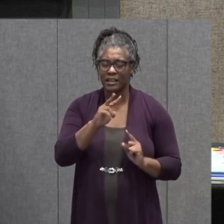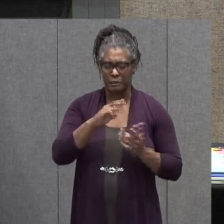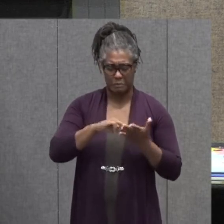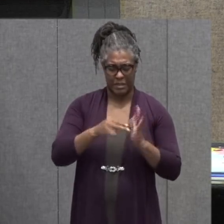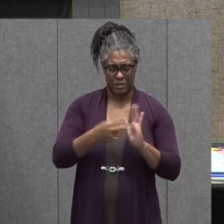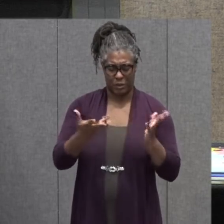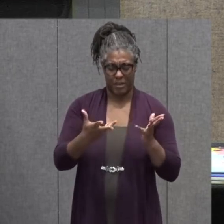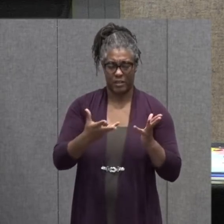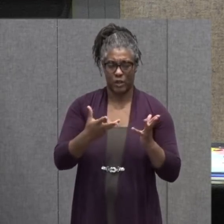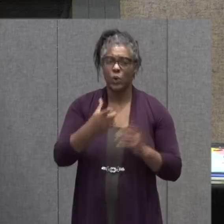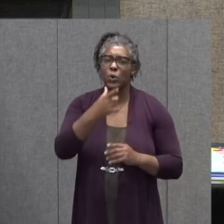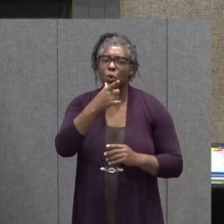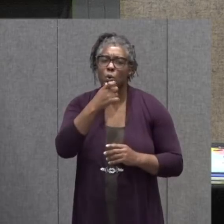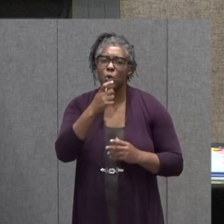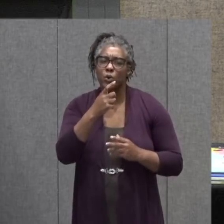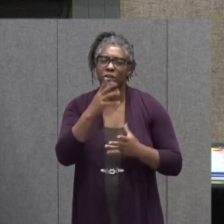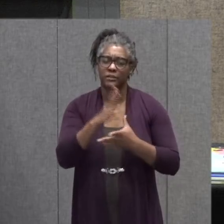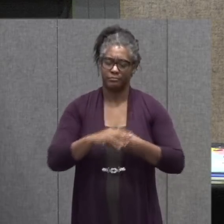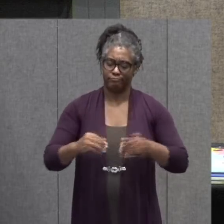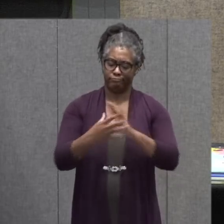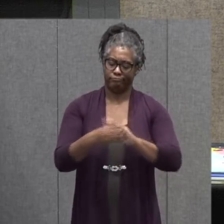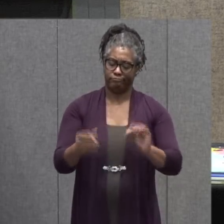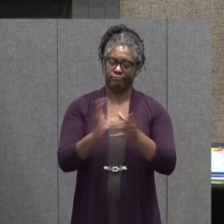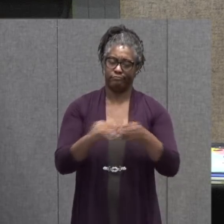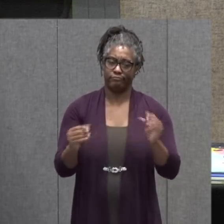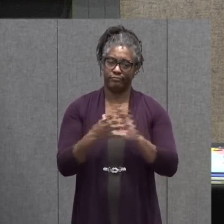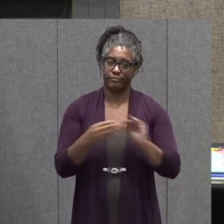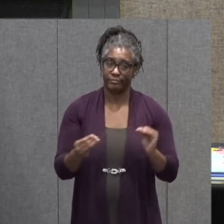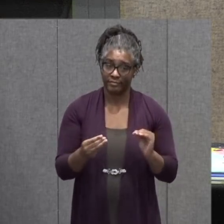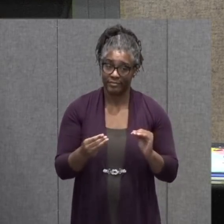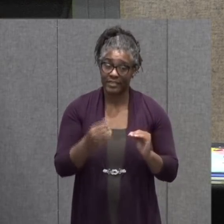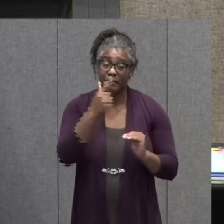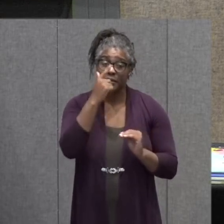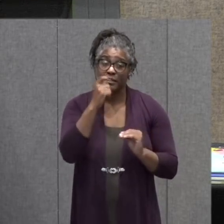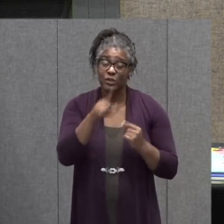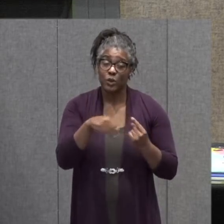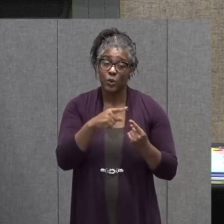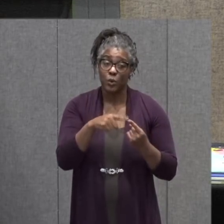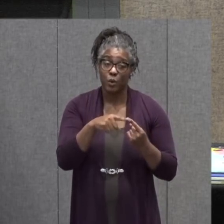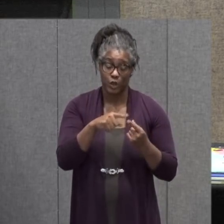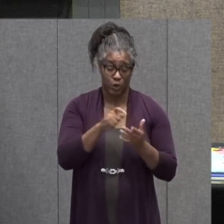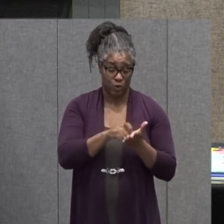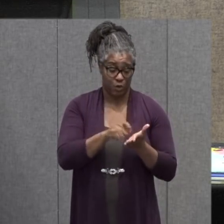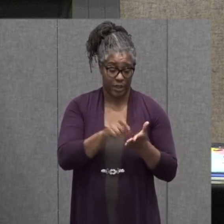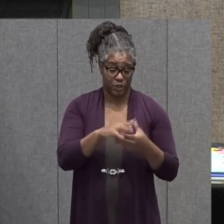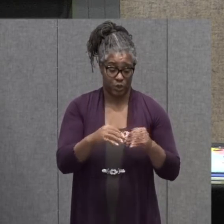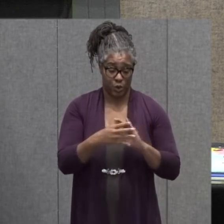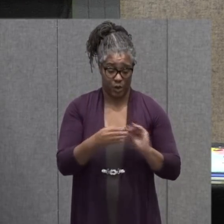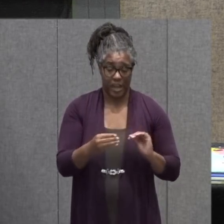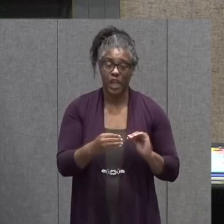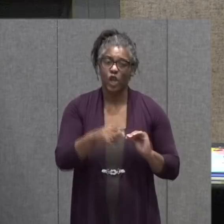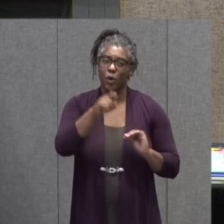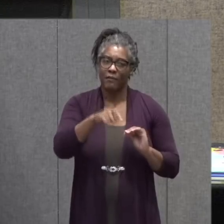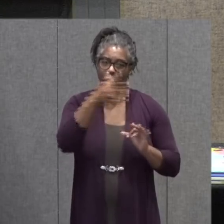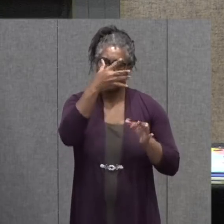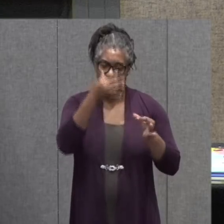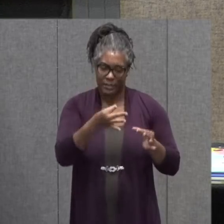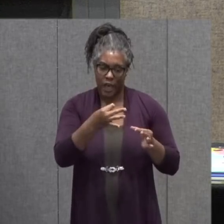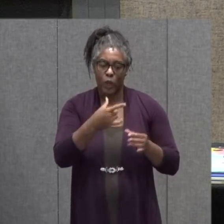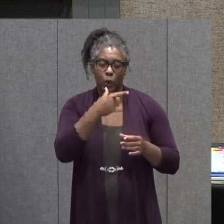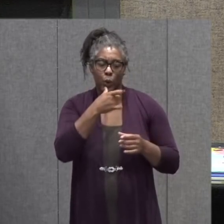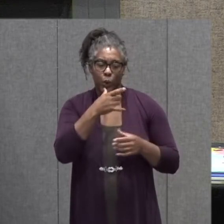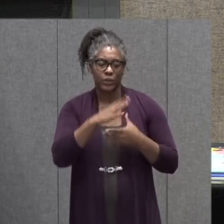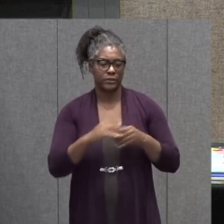Because that's one of the most important things to do, the first things to do when you start writing a story. Who is telling the